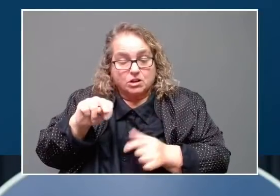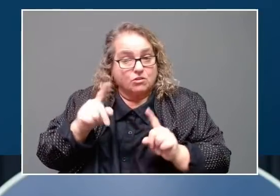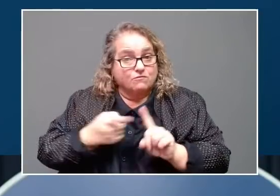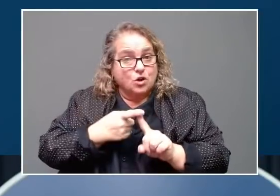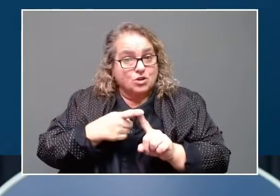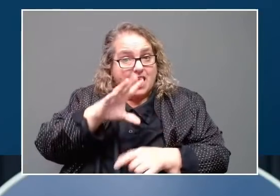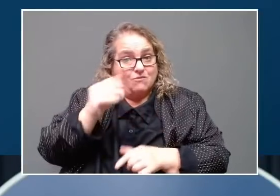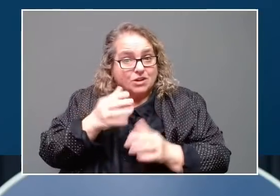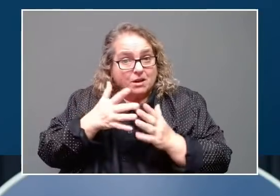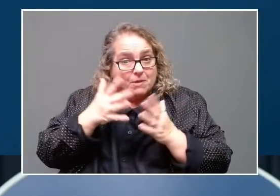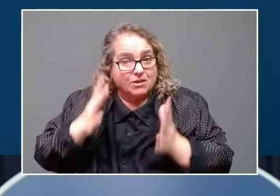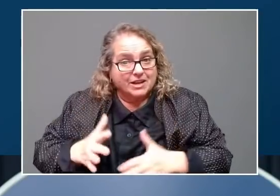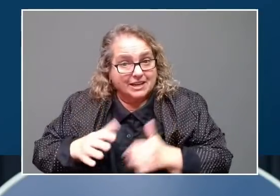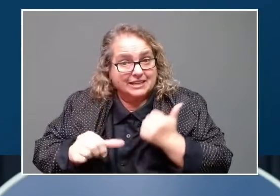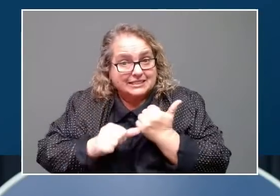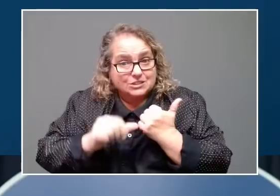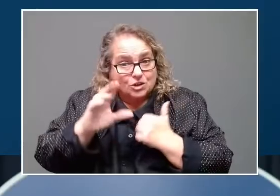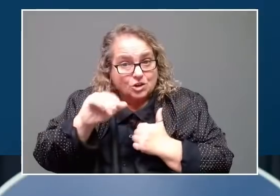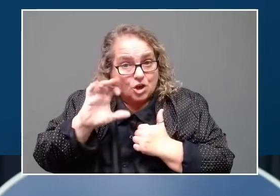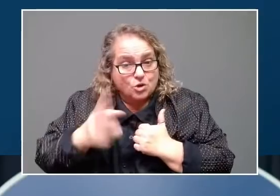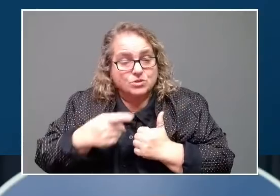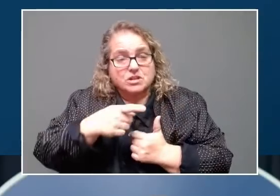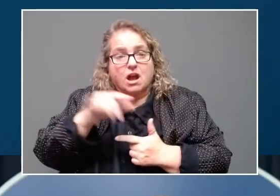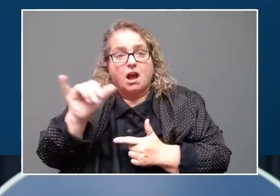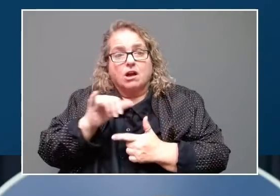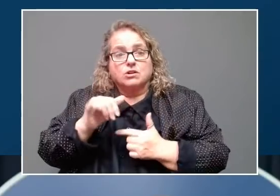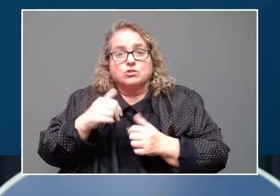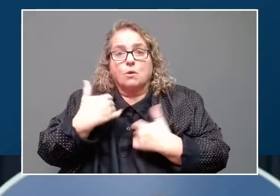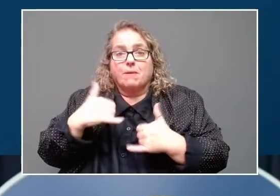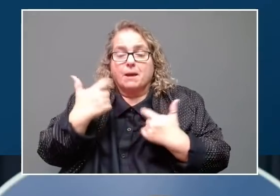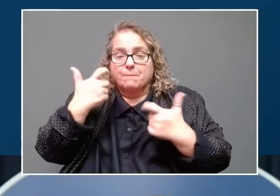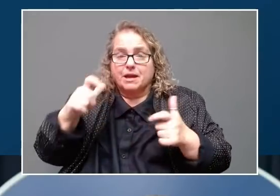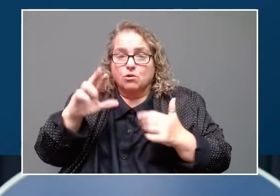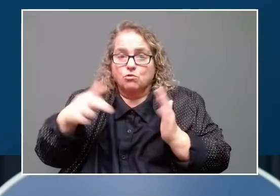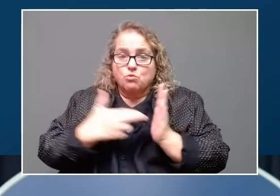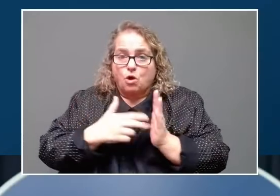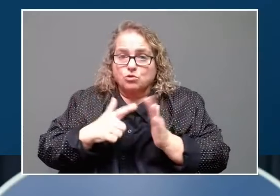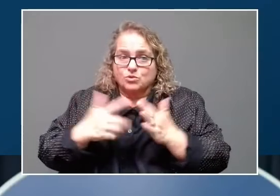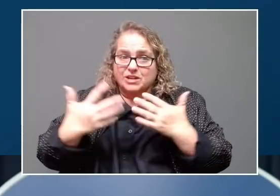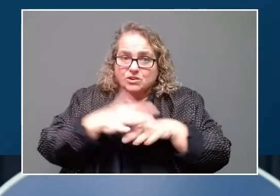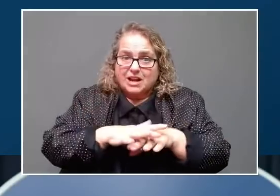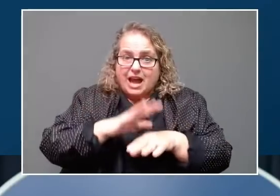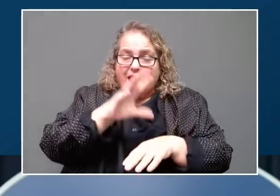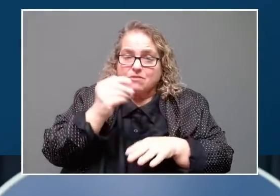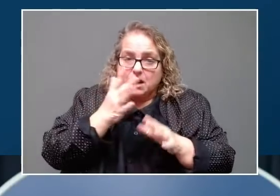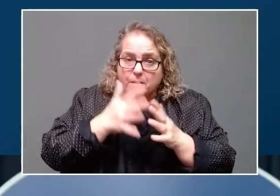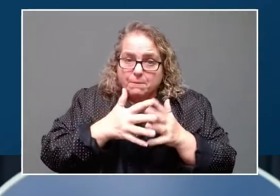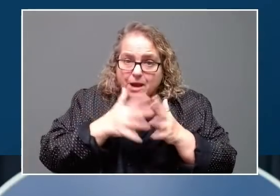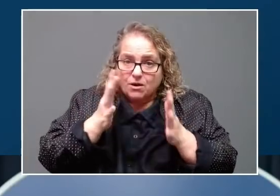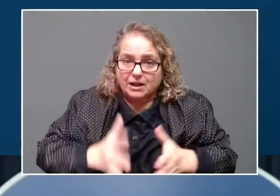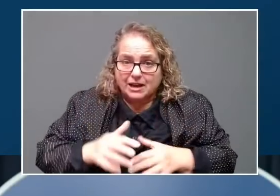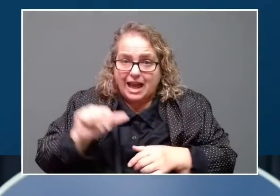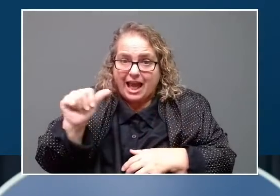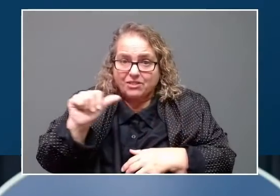played a large role in the integration of African-American student athletes into UK's program. Later in life, he showed that we are